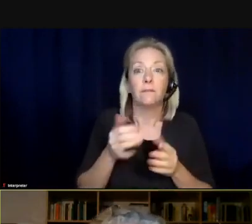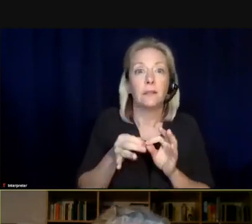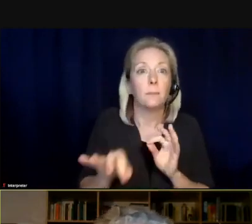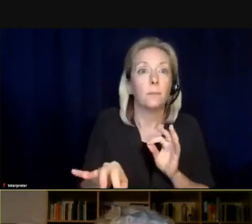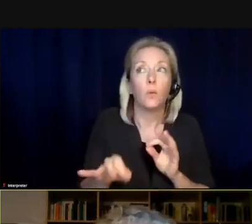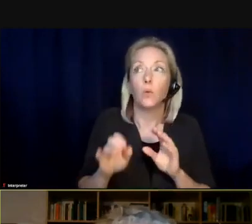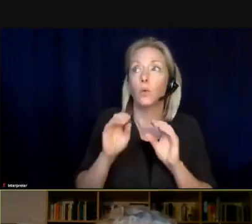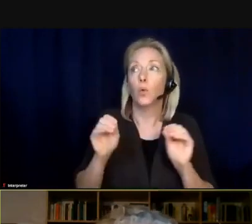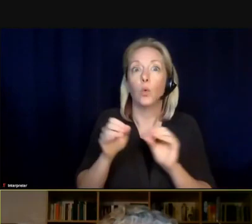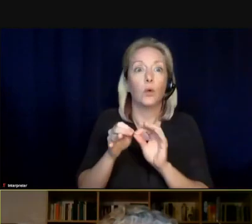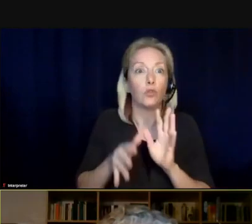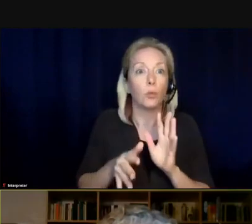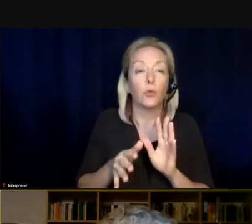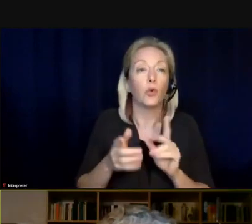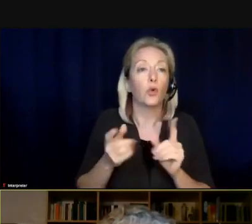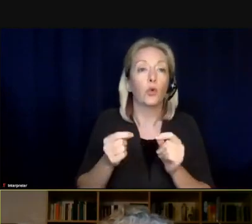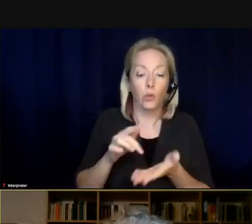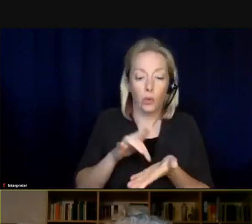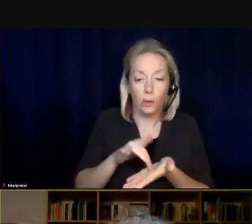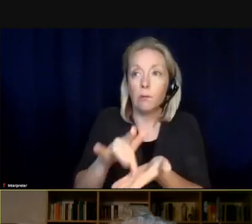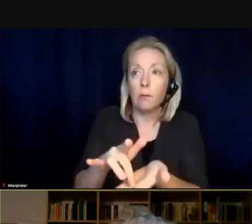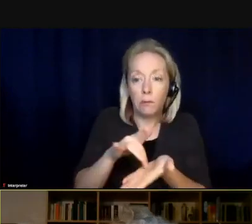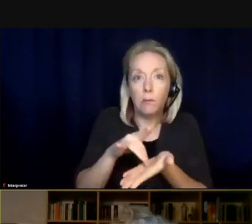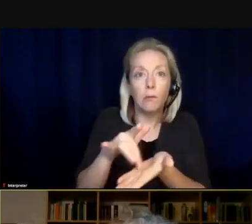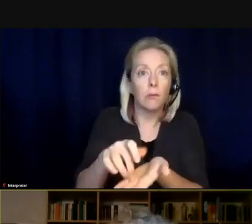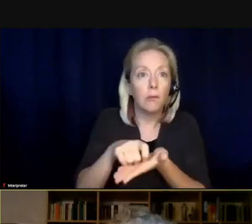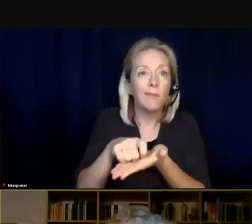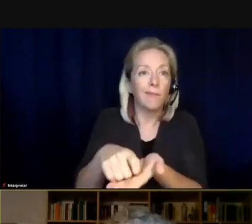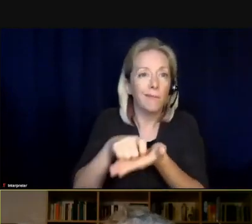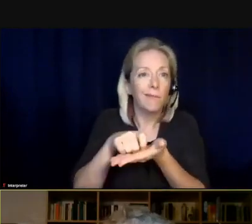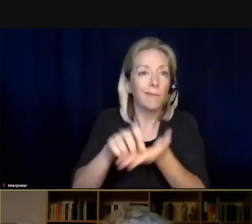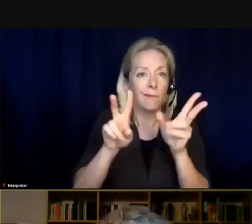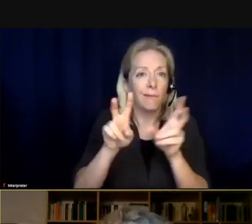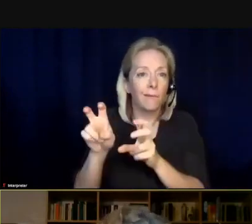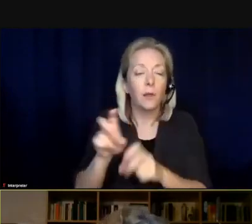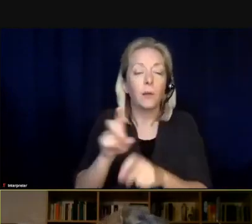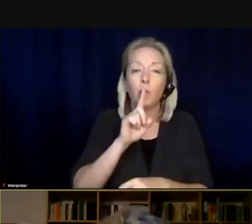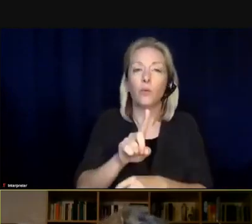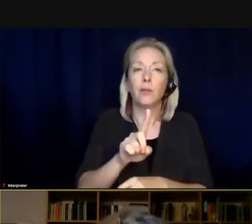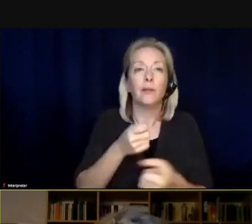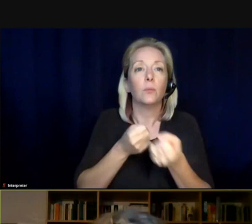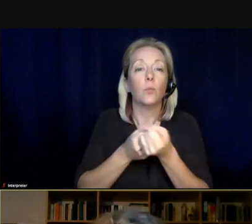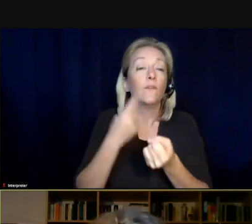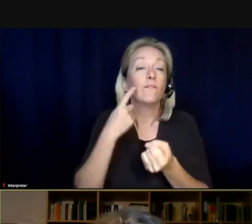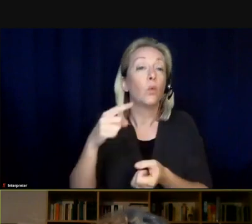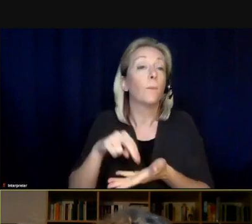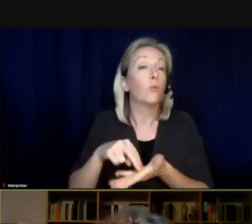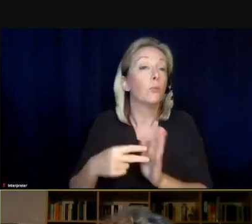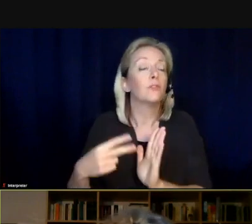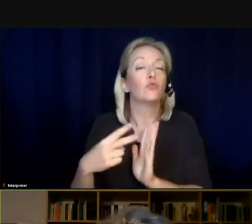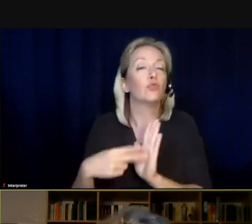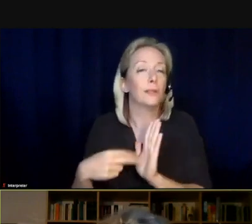have access to a sign language interpreter. But mainly it's sign supports for reading. So you